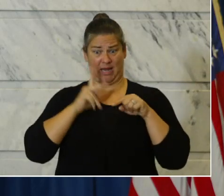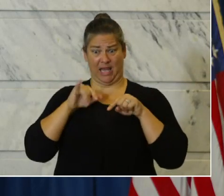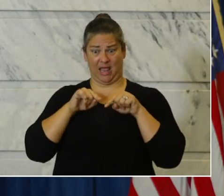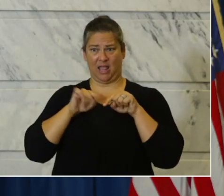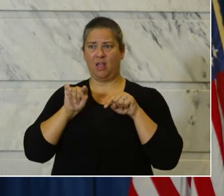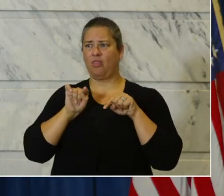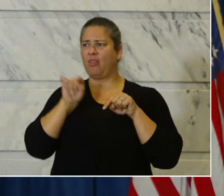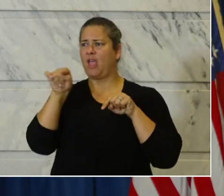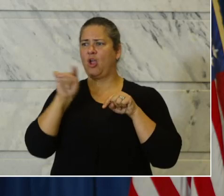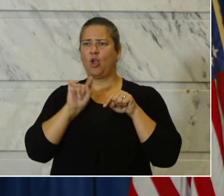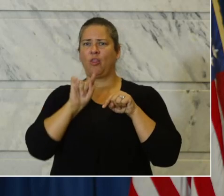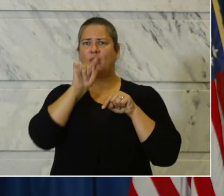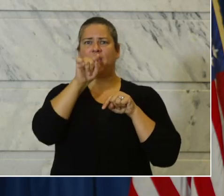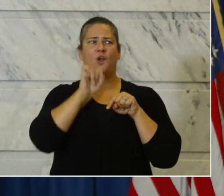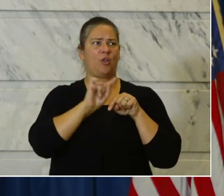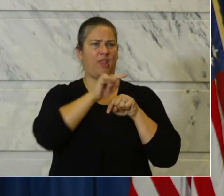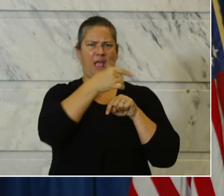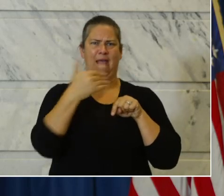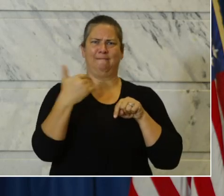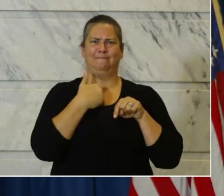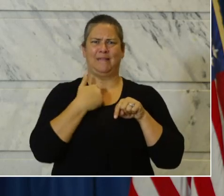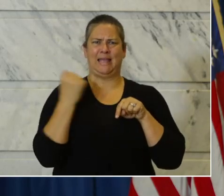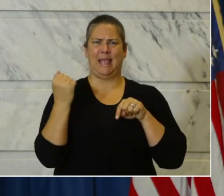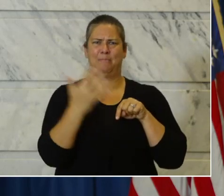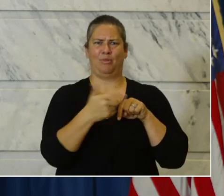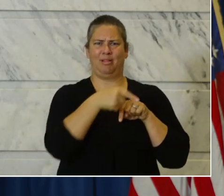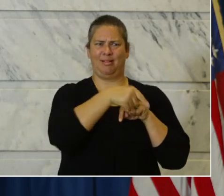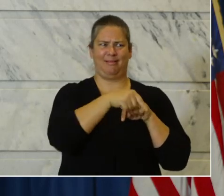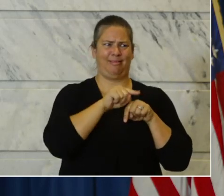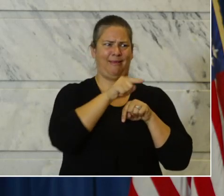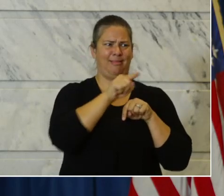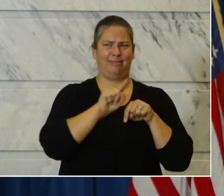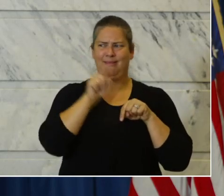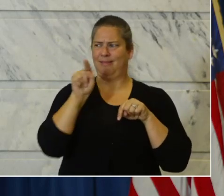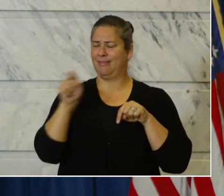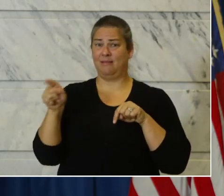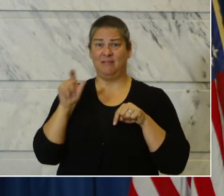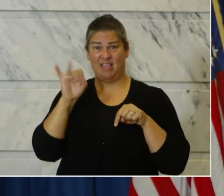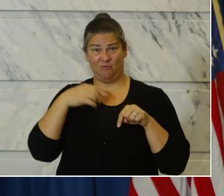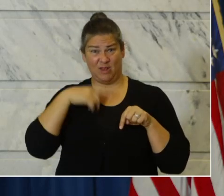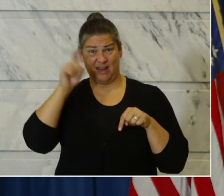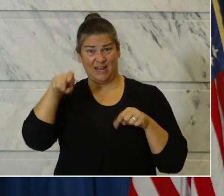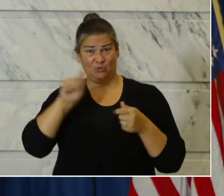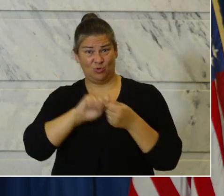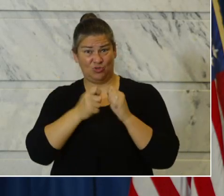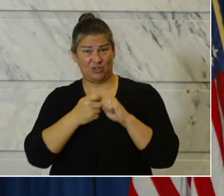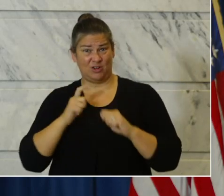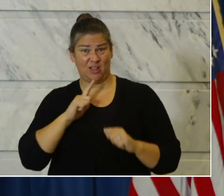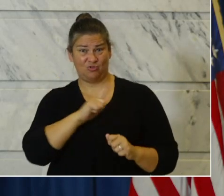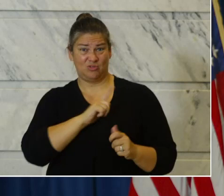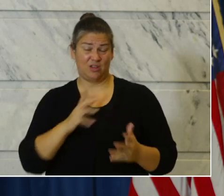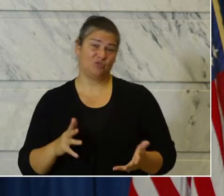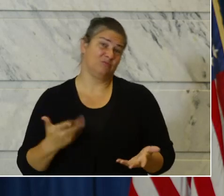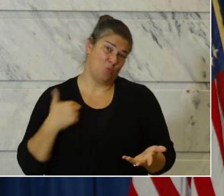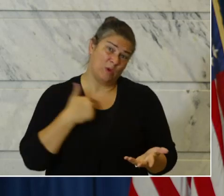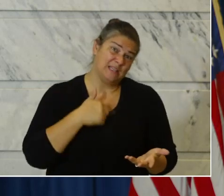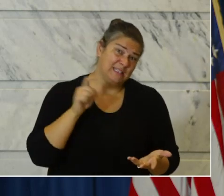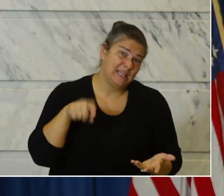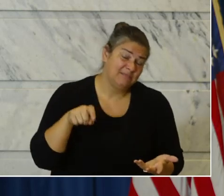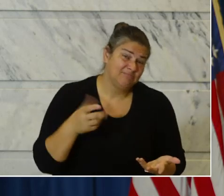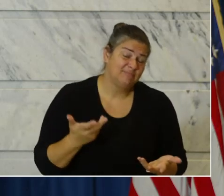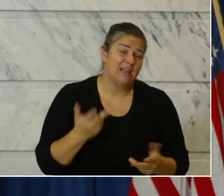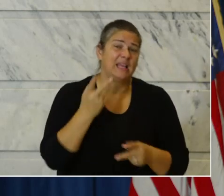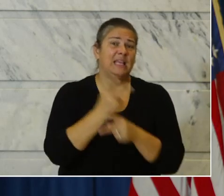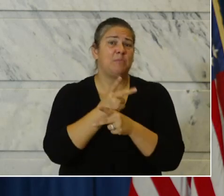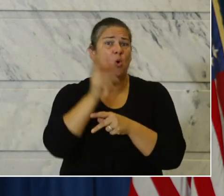right now. If it's going to take a legislative change, we need to make the legislative change to keep our horse industry